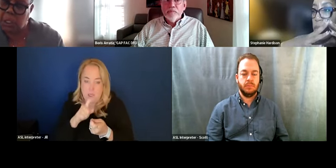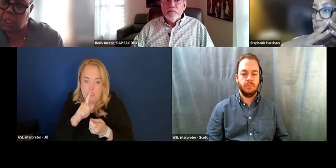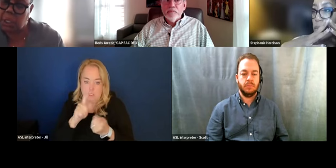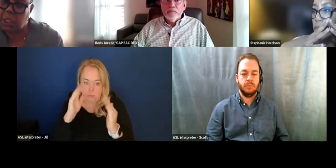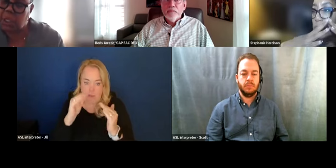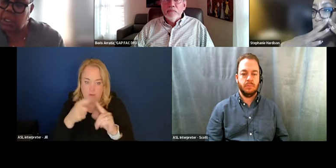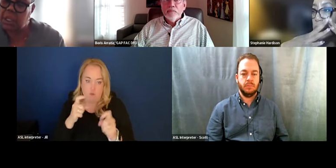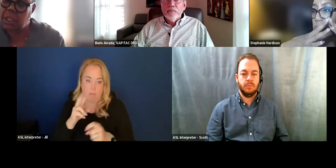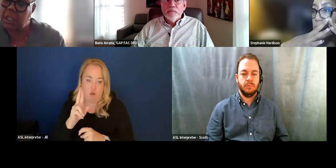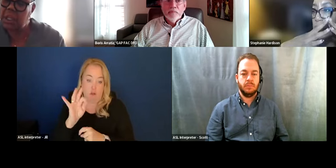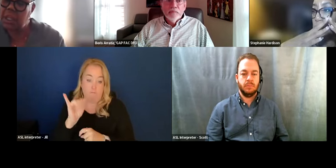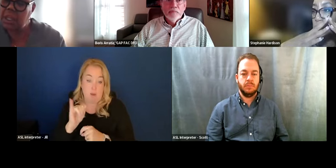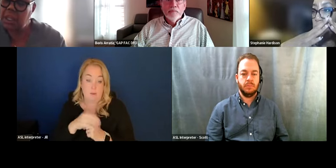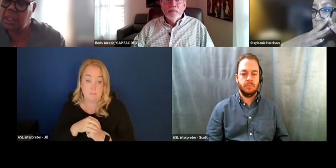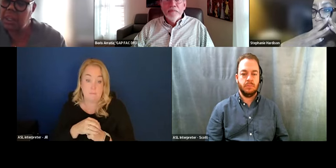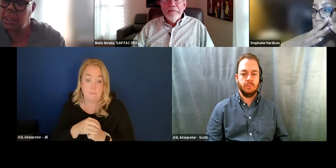that RFI.